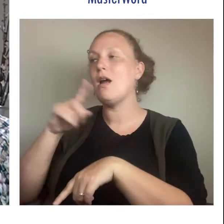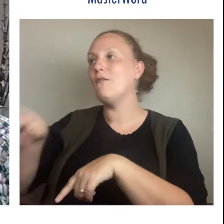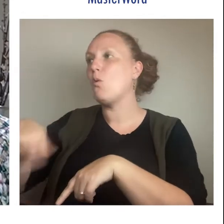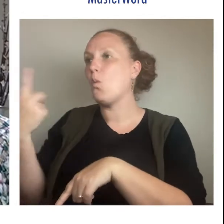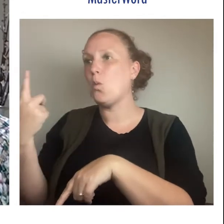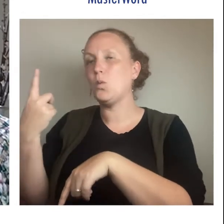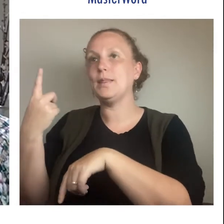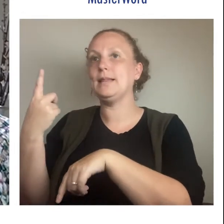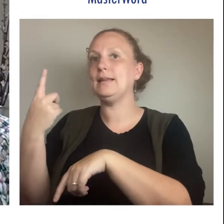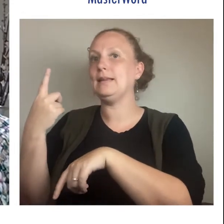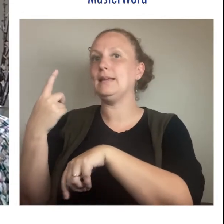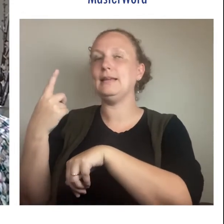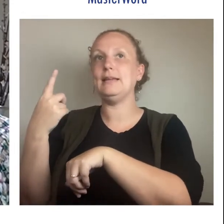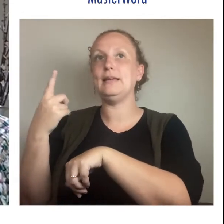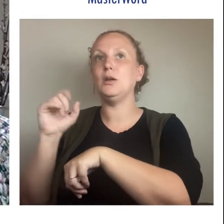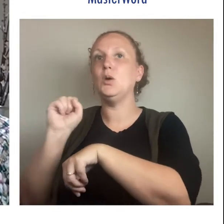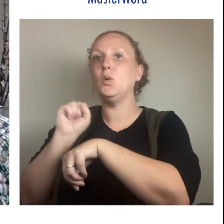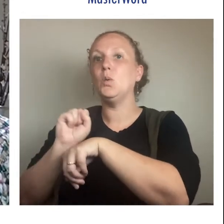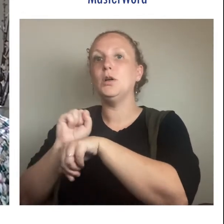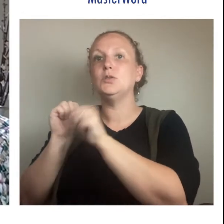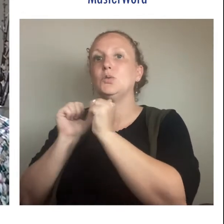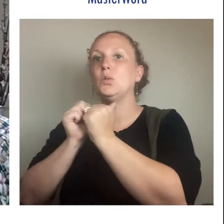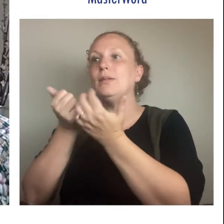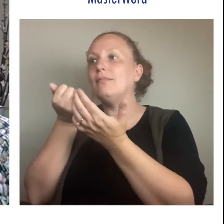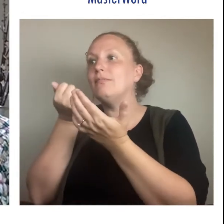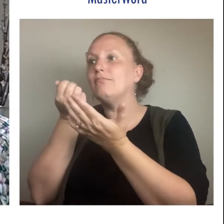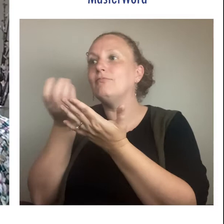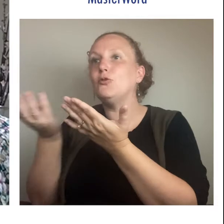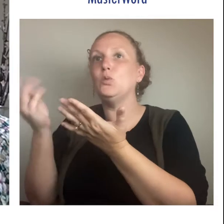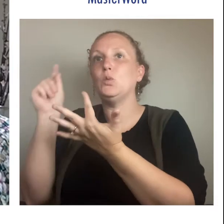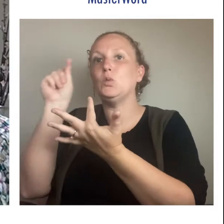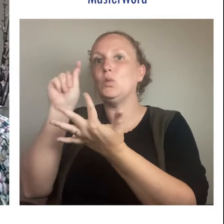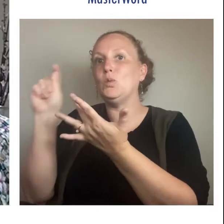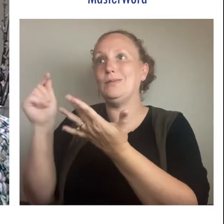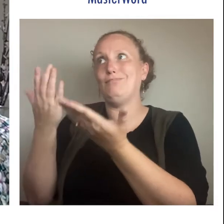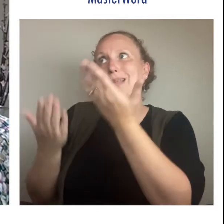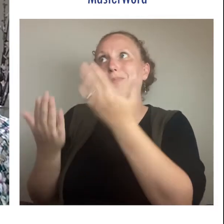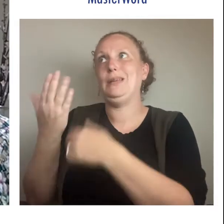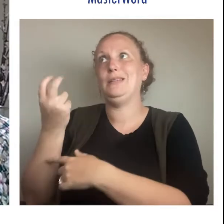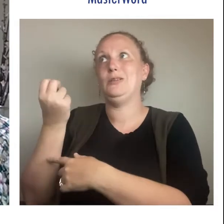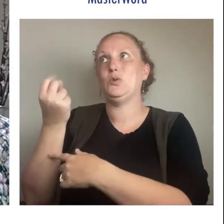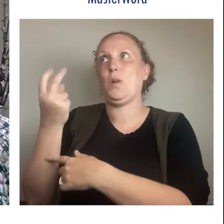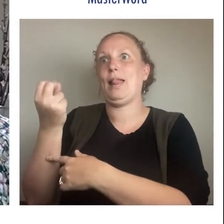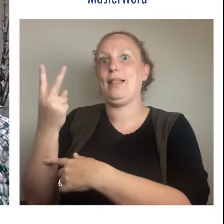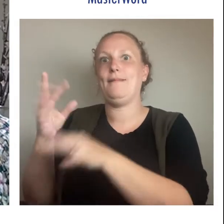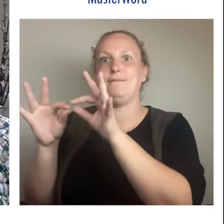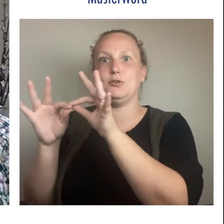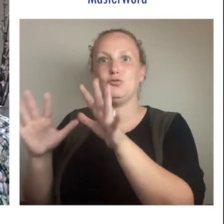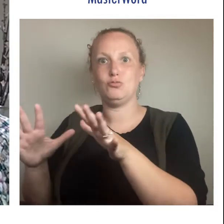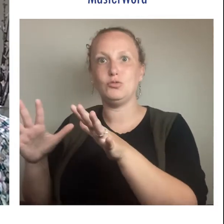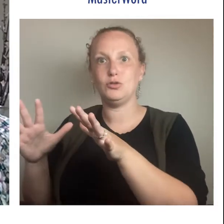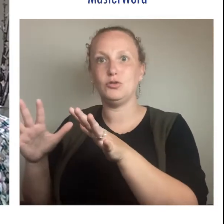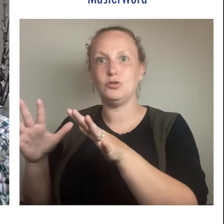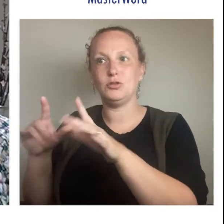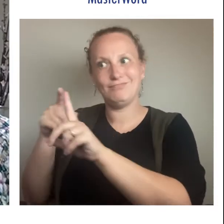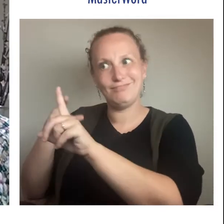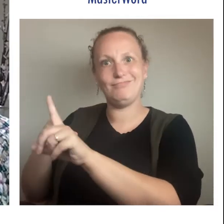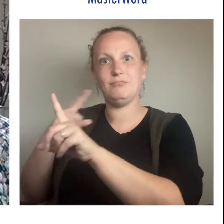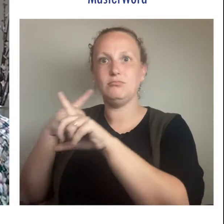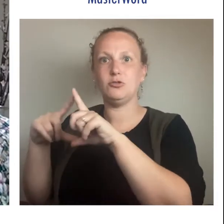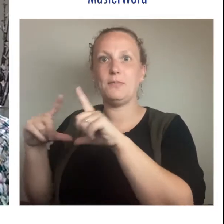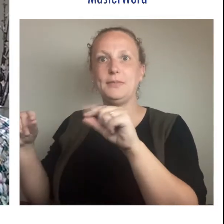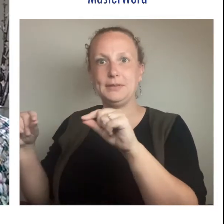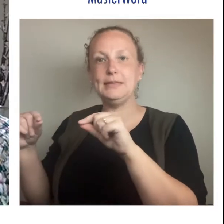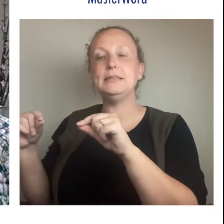with, a dozen or more in the many settings that I've had to use interpreters. And there's